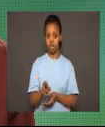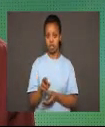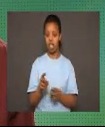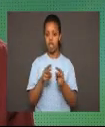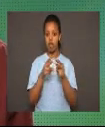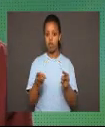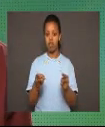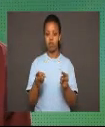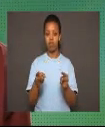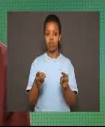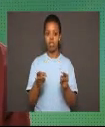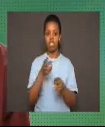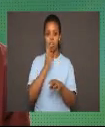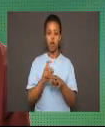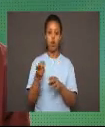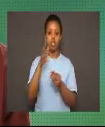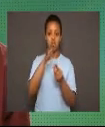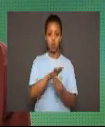significant pressure on the world.